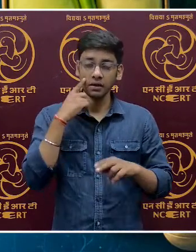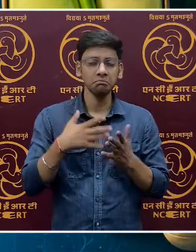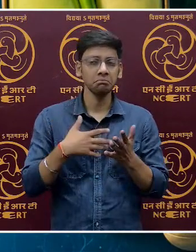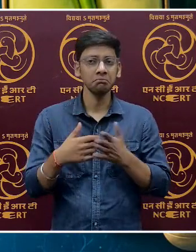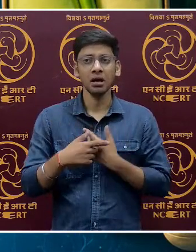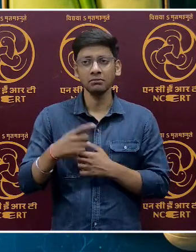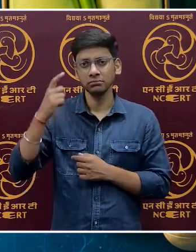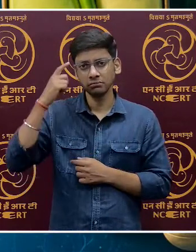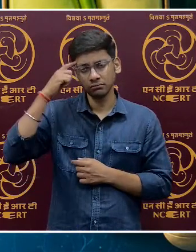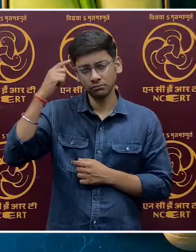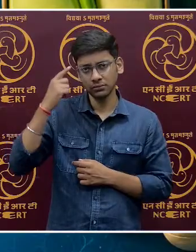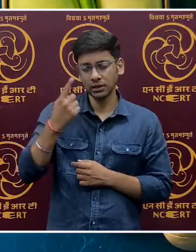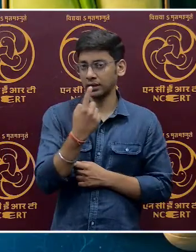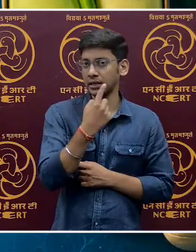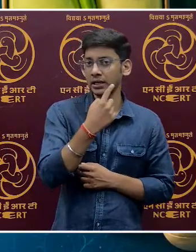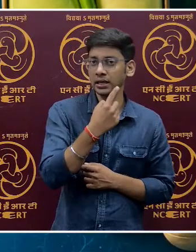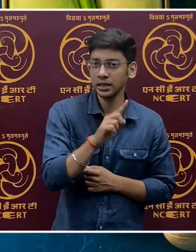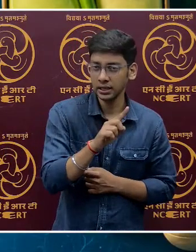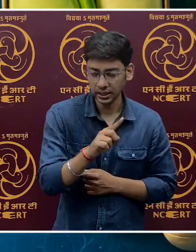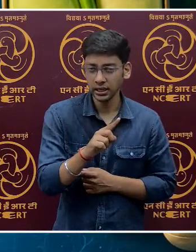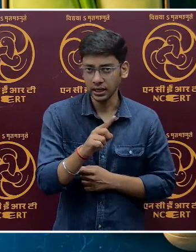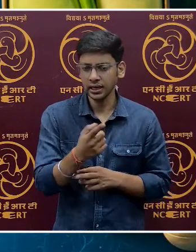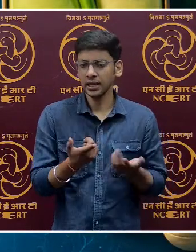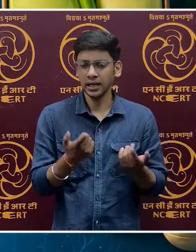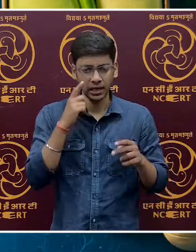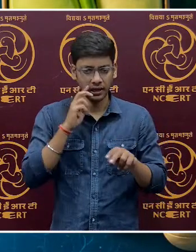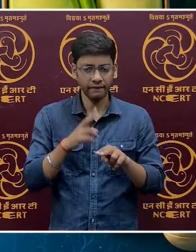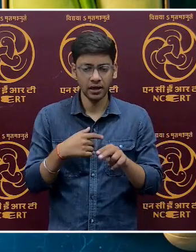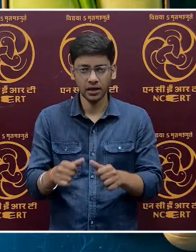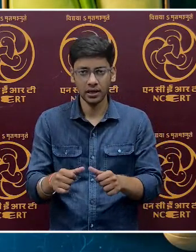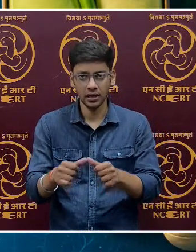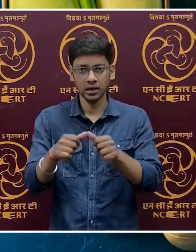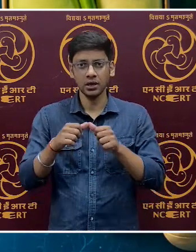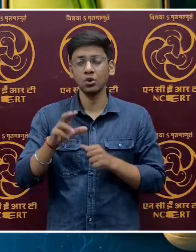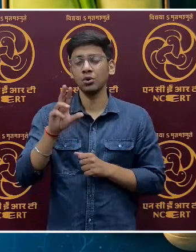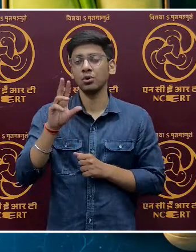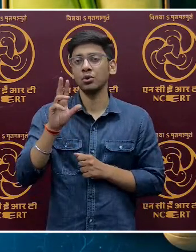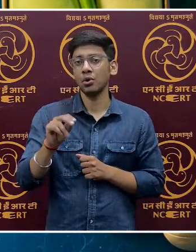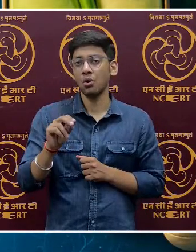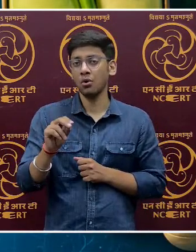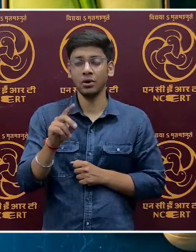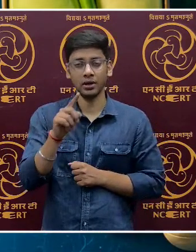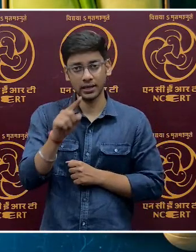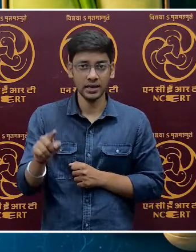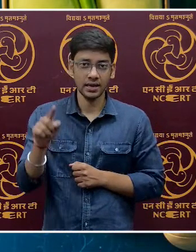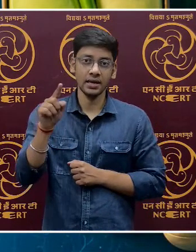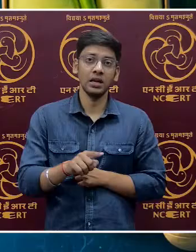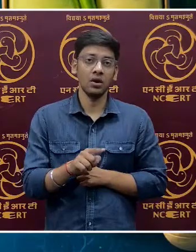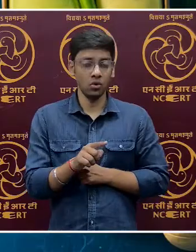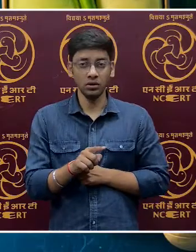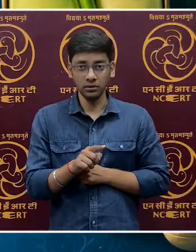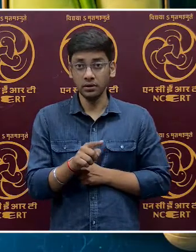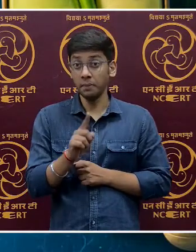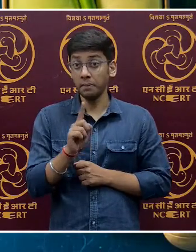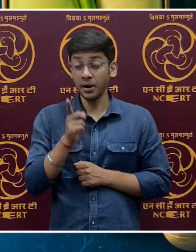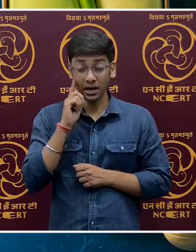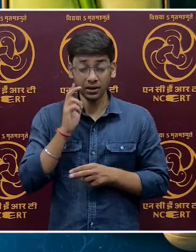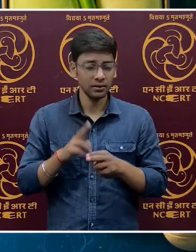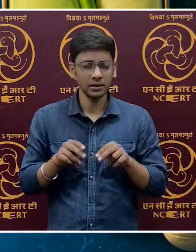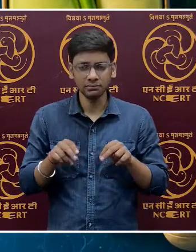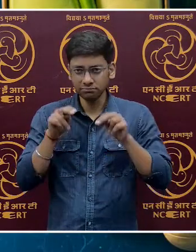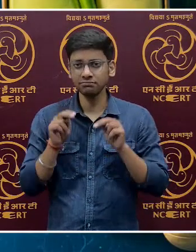that it could be right, instantly we can able to get an answer, no, it is not right. But no need to have